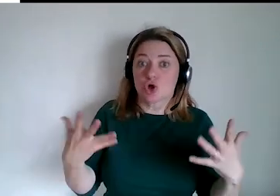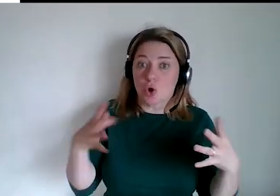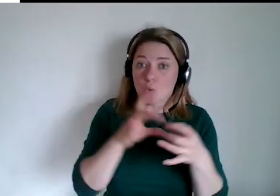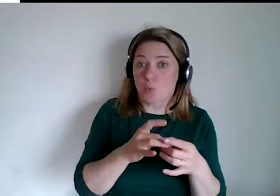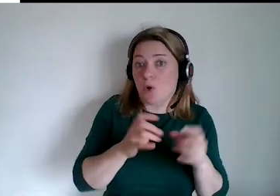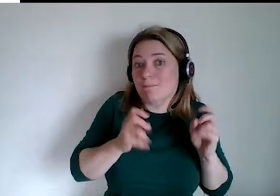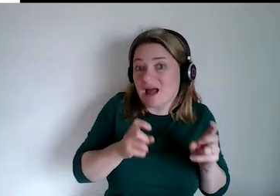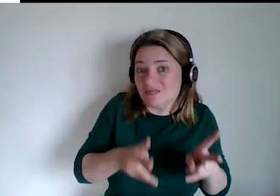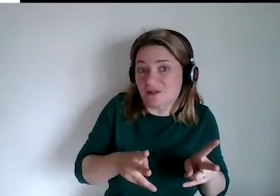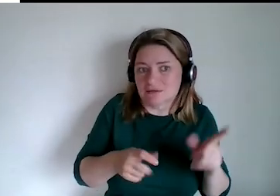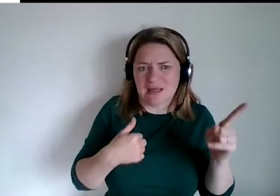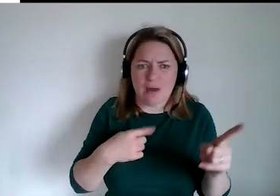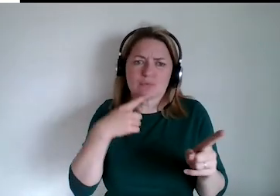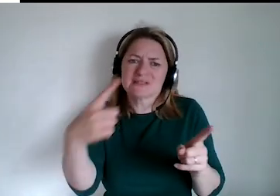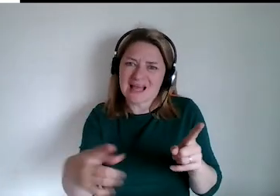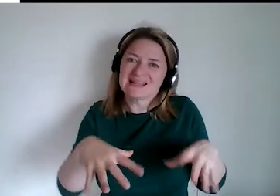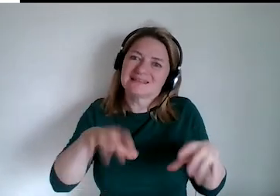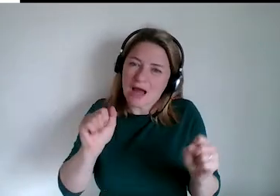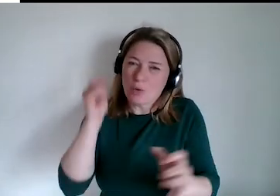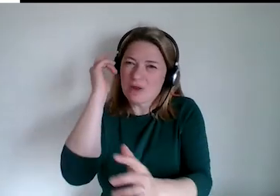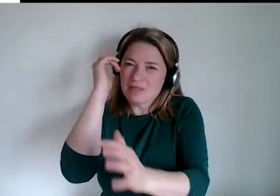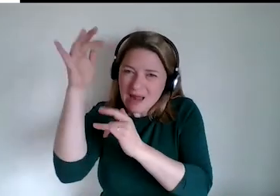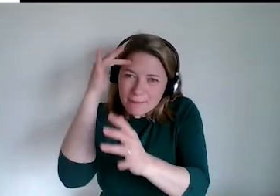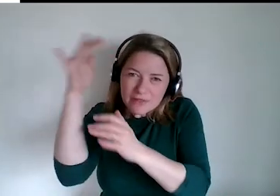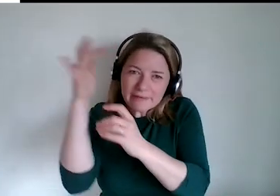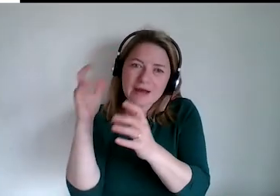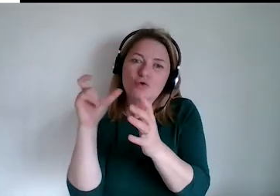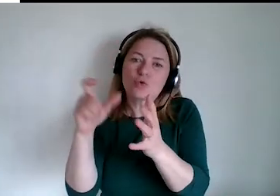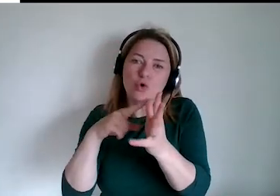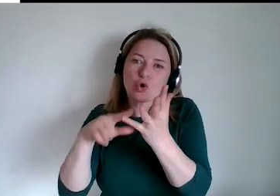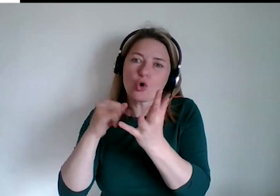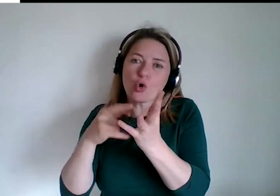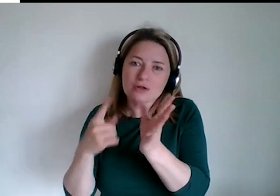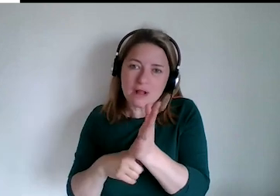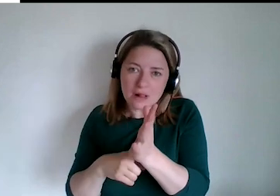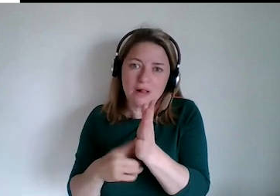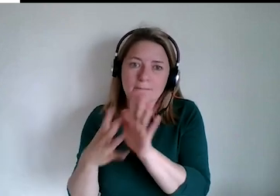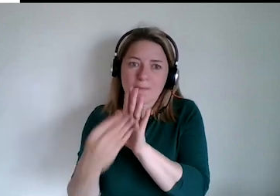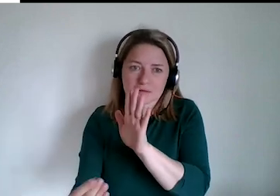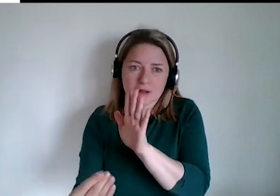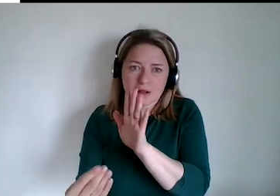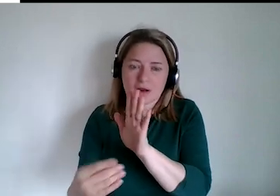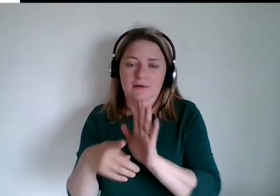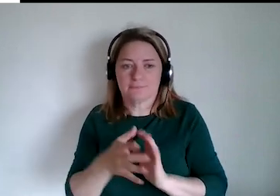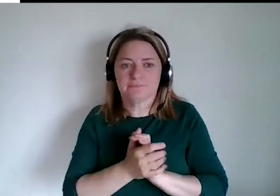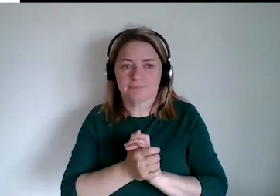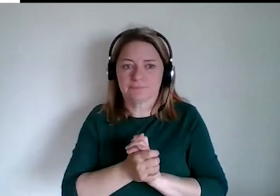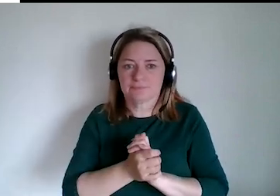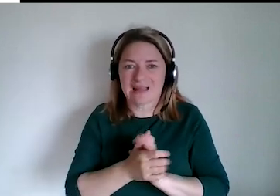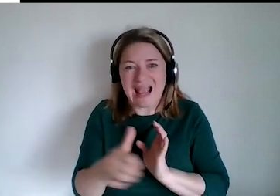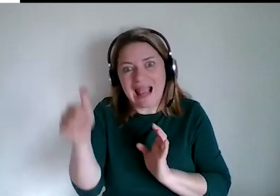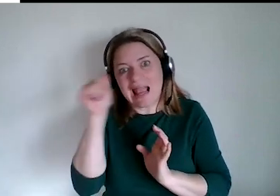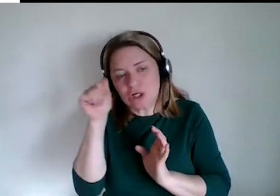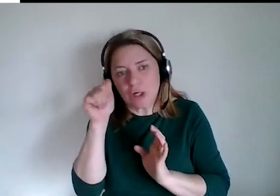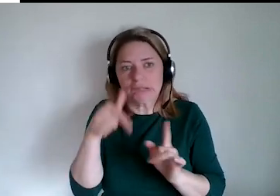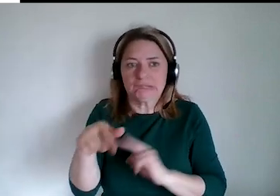with a hypothesized causal model, and that should be based on prior evidence theory and common sense. I know causality, the C word, is a